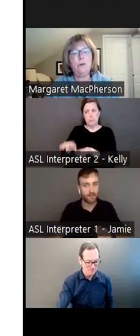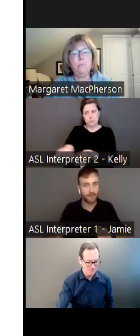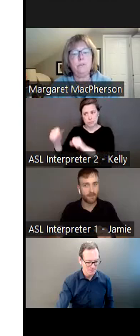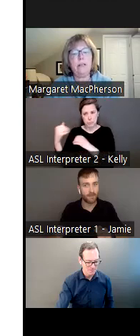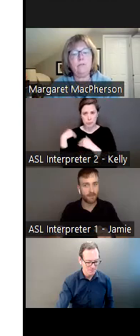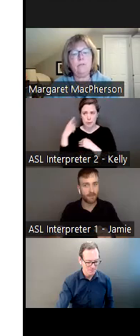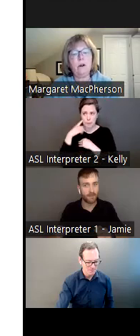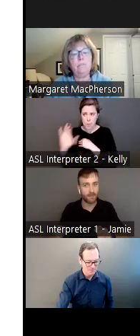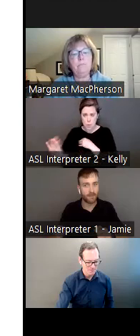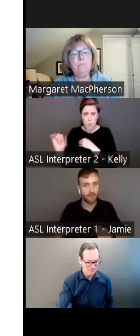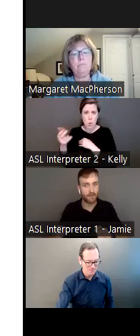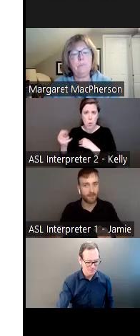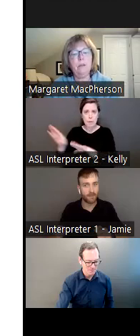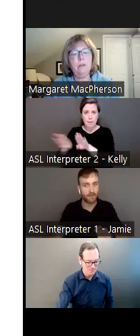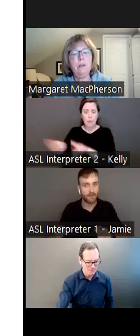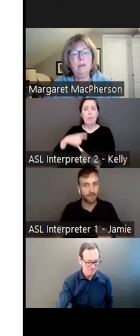the circumstances are.